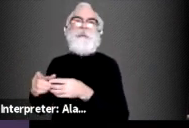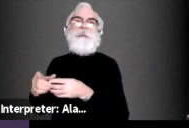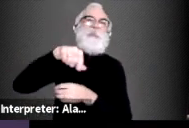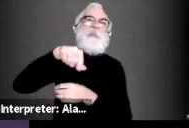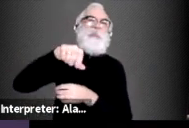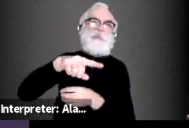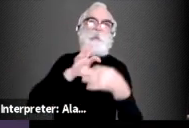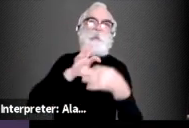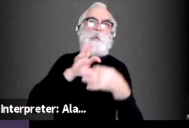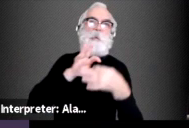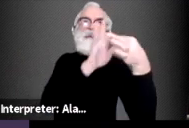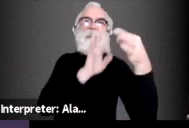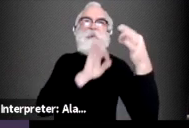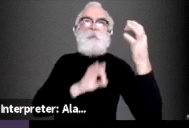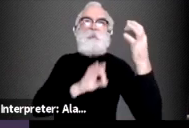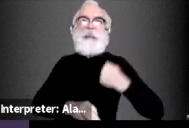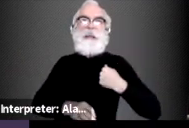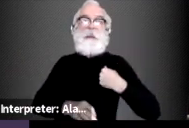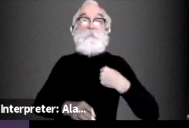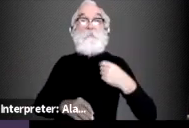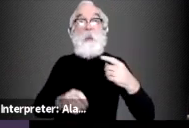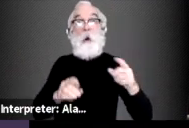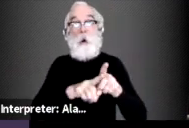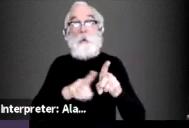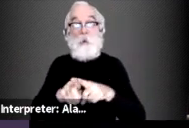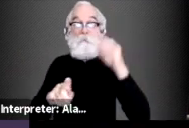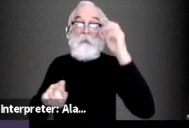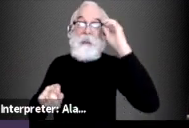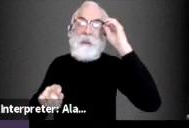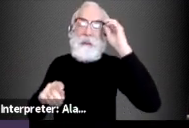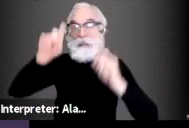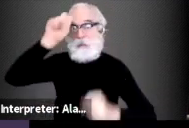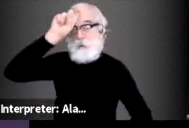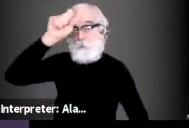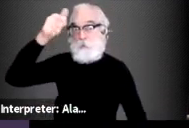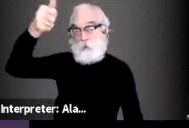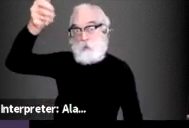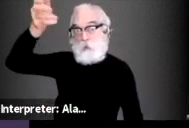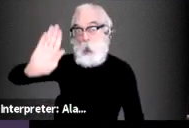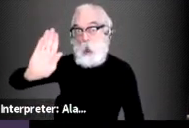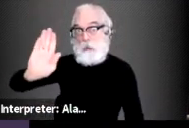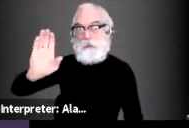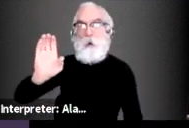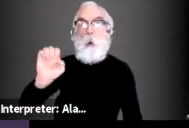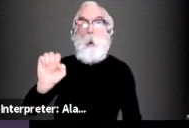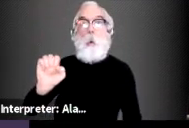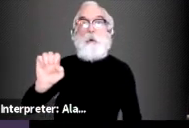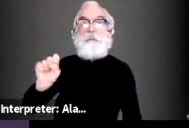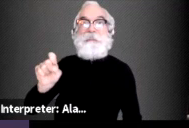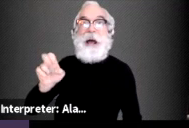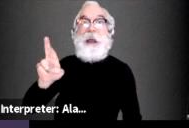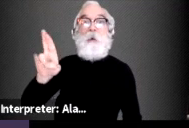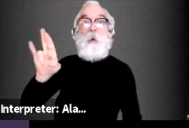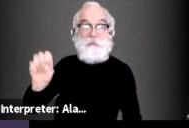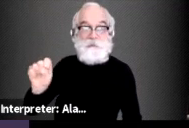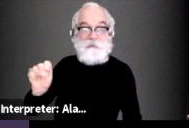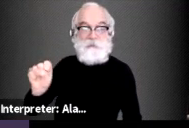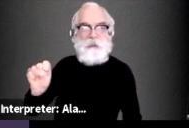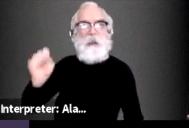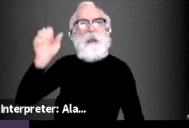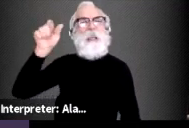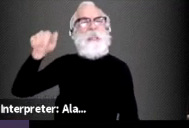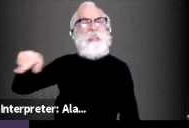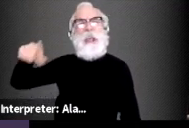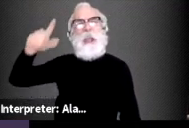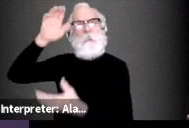legend of the Egyptian god Osiris that held that a snake cut into pieces would come back to life if the pieces were